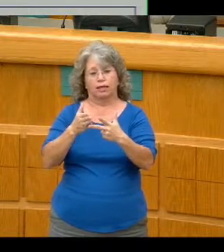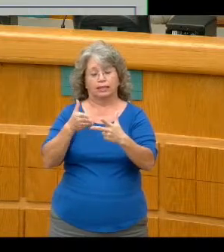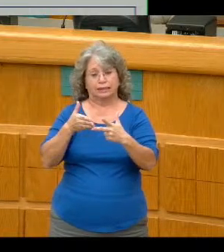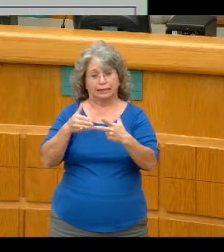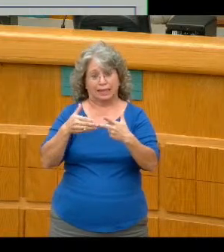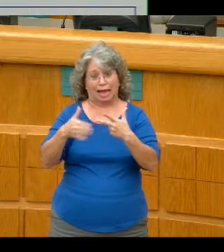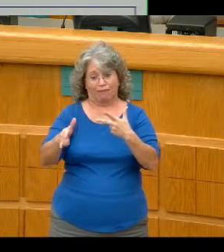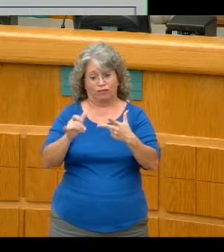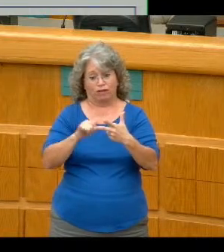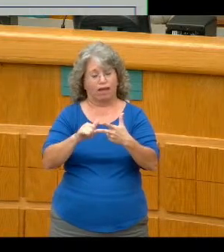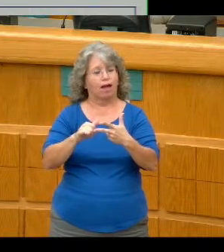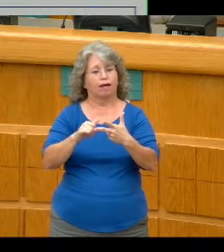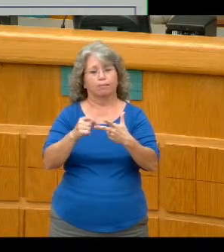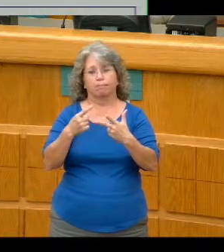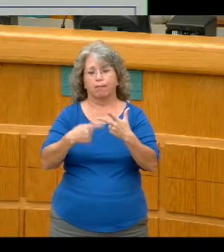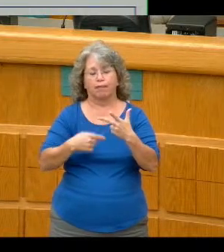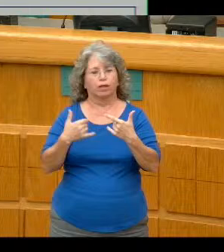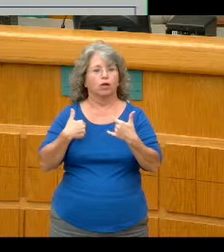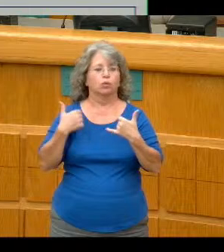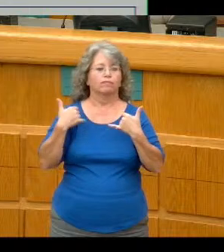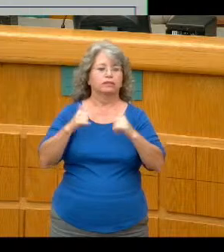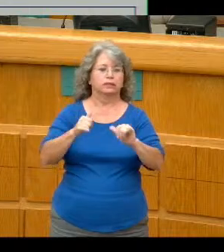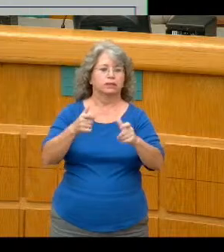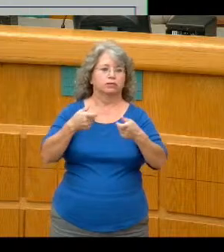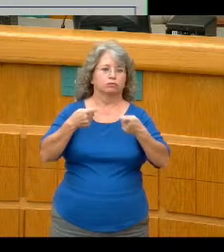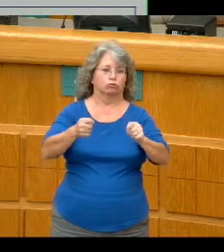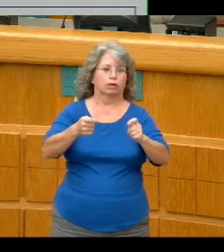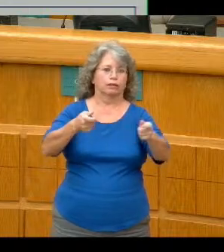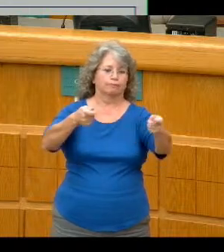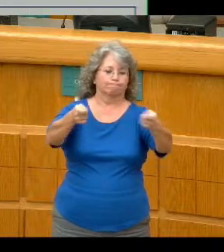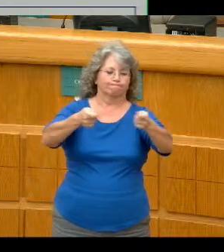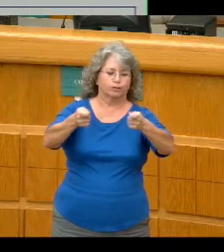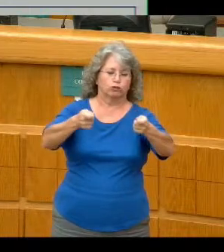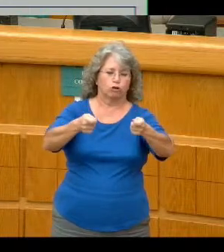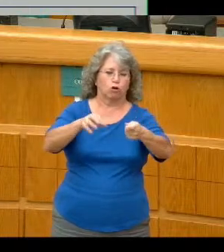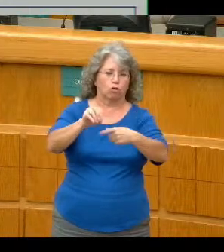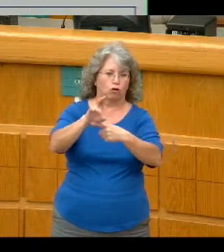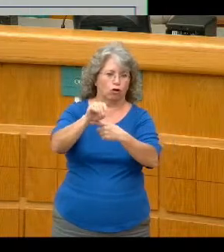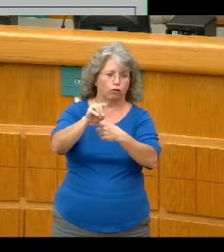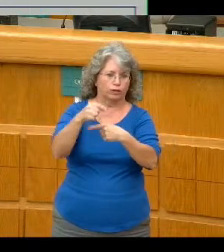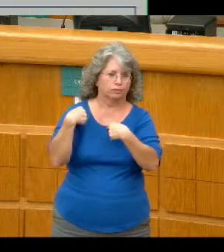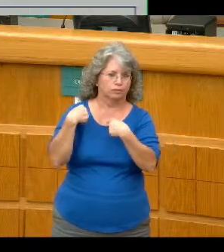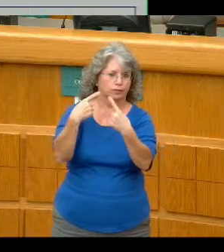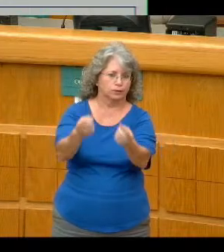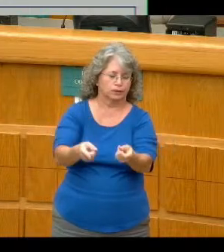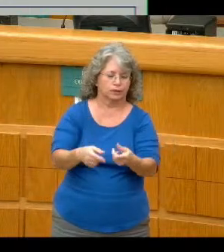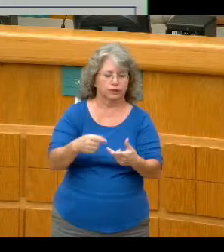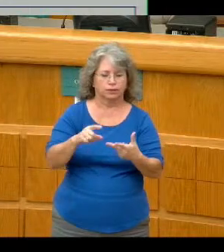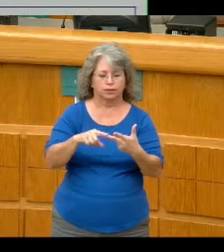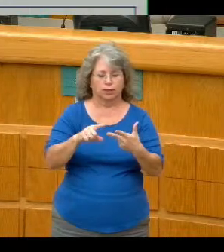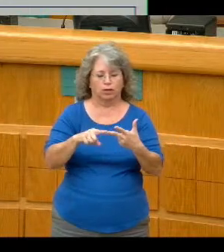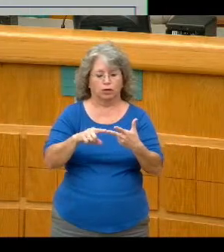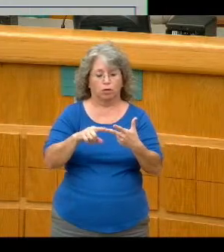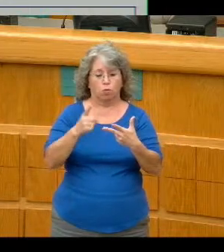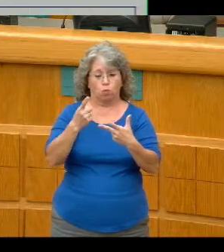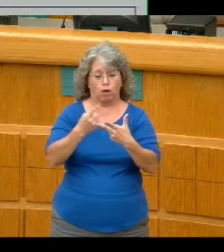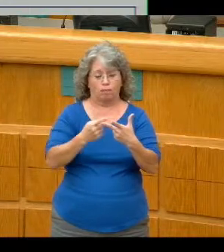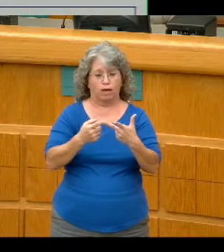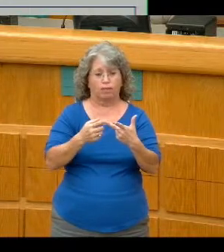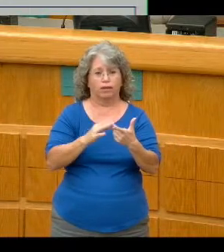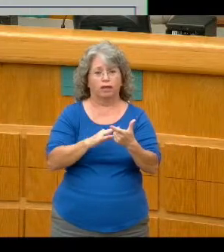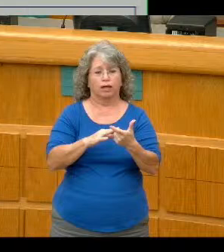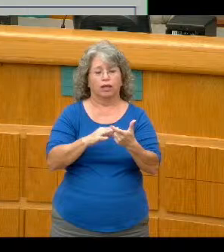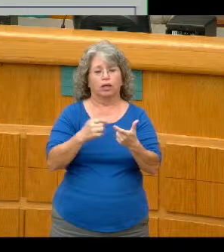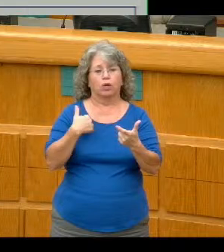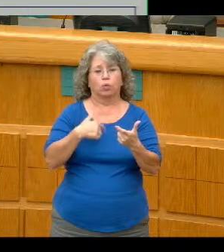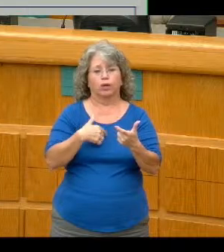Texas Phase 3 month, we've been trying to get COVID-19 under control in Texas ever since. So for 1 month of Open Texas Phase